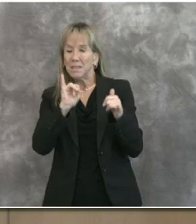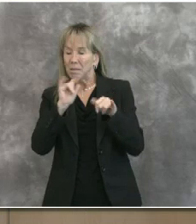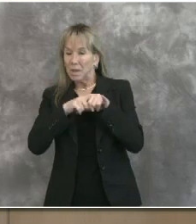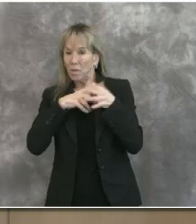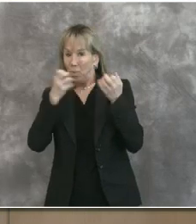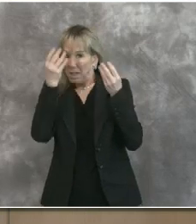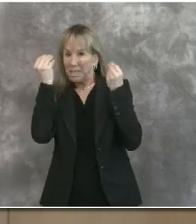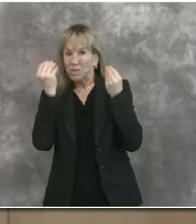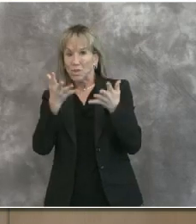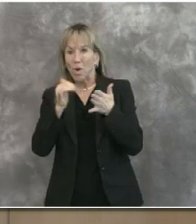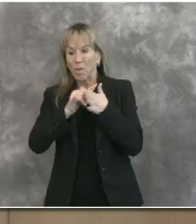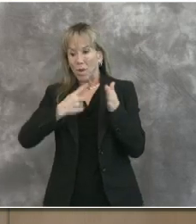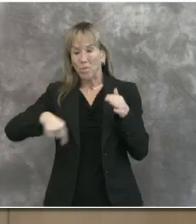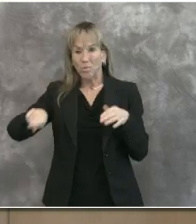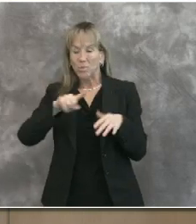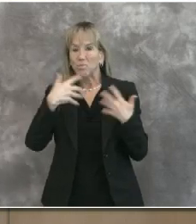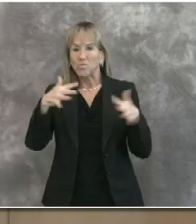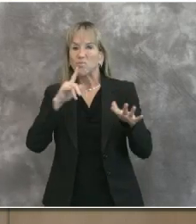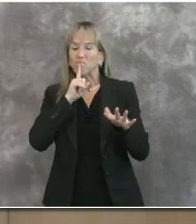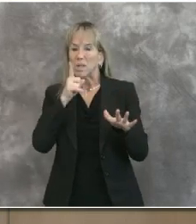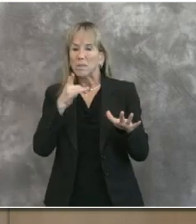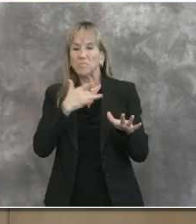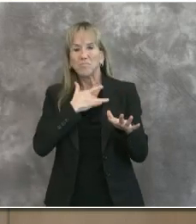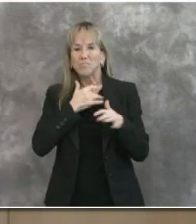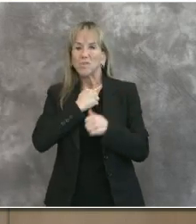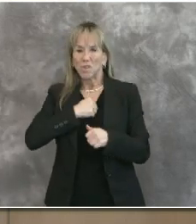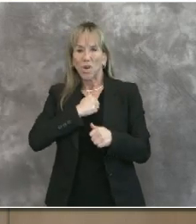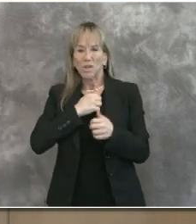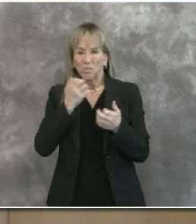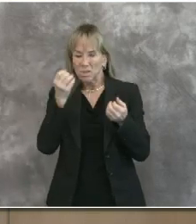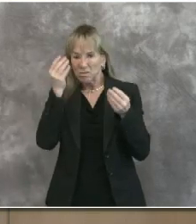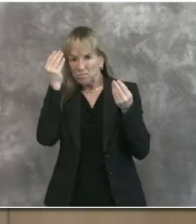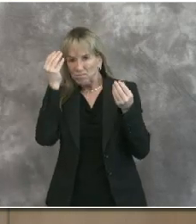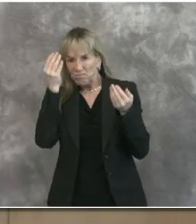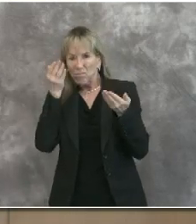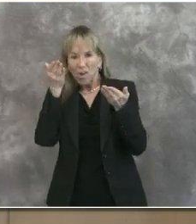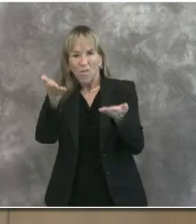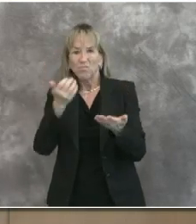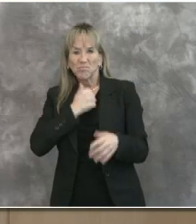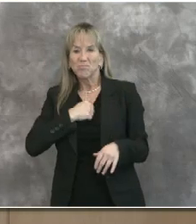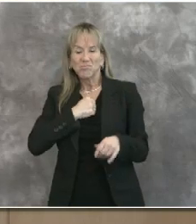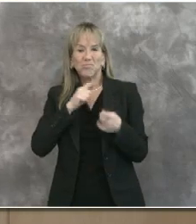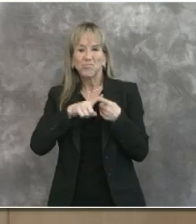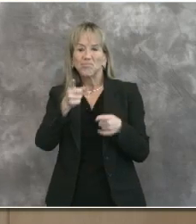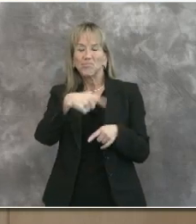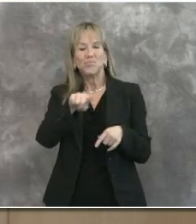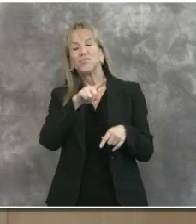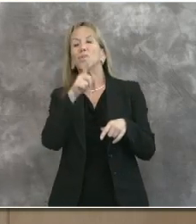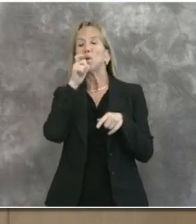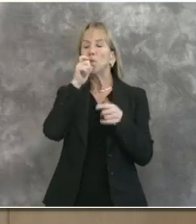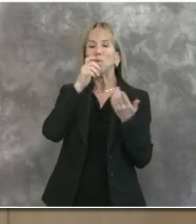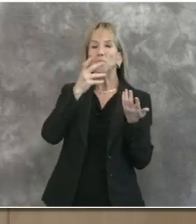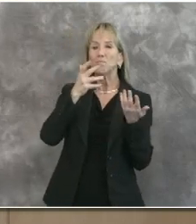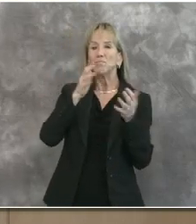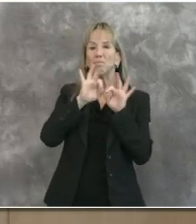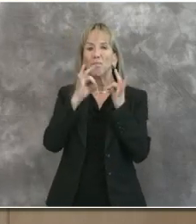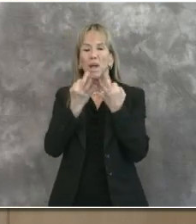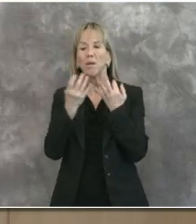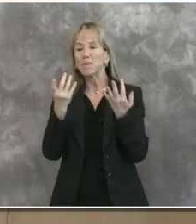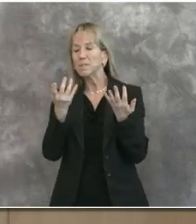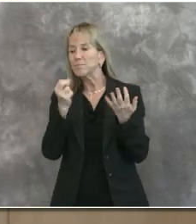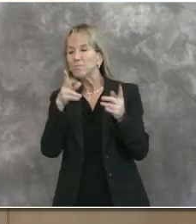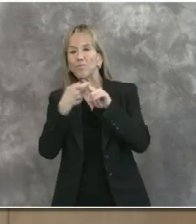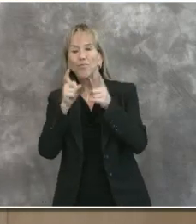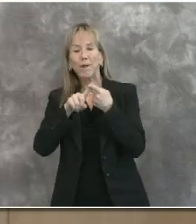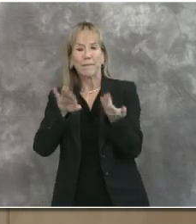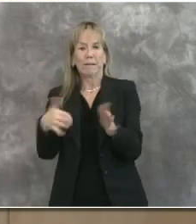of our demographics are on the county website, which is on the placard in front of me. And I do want to call attention to the fact that we do